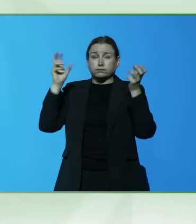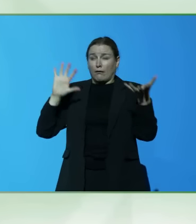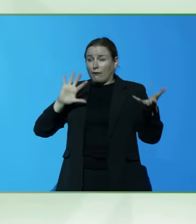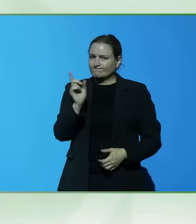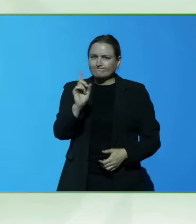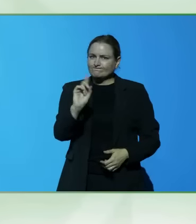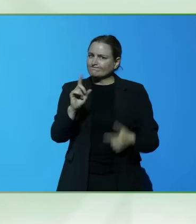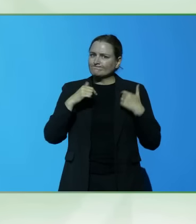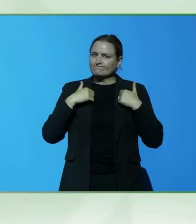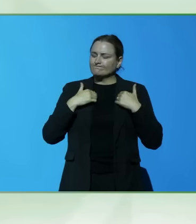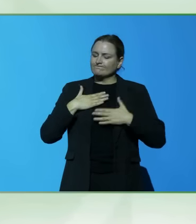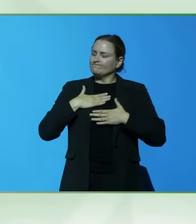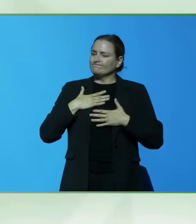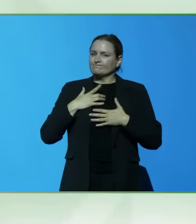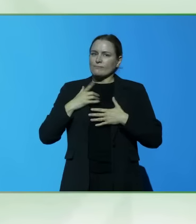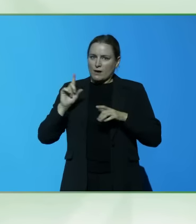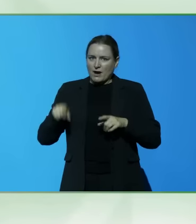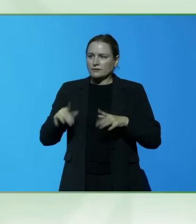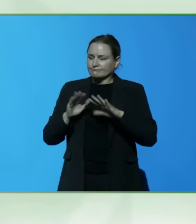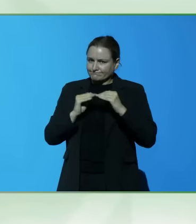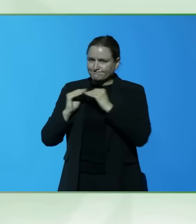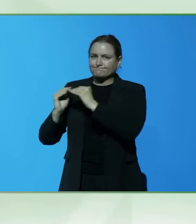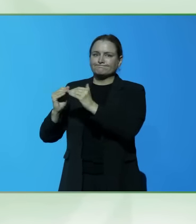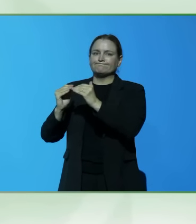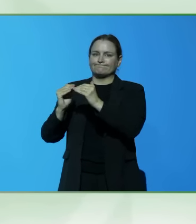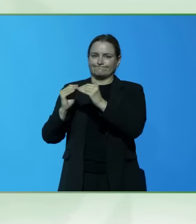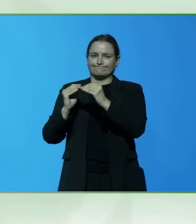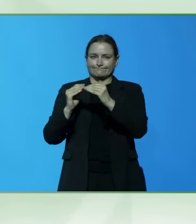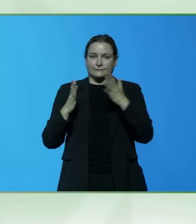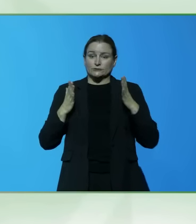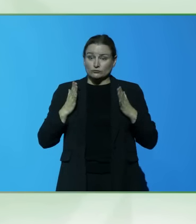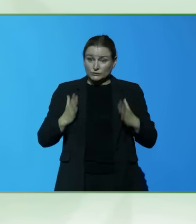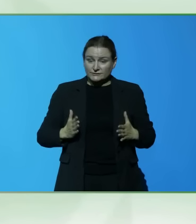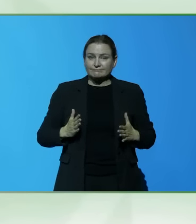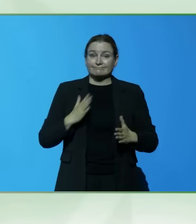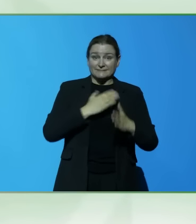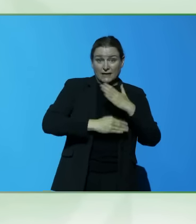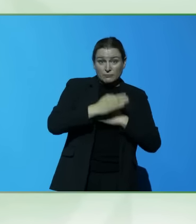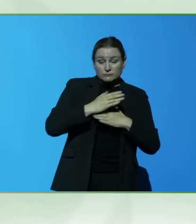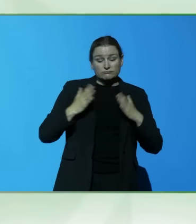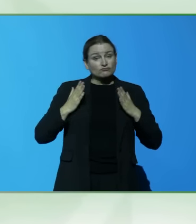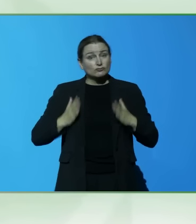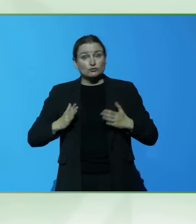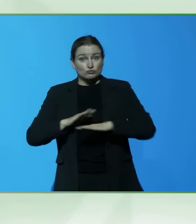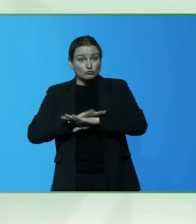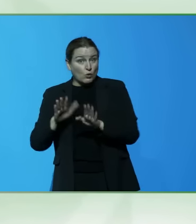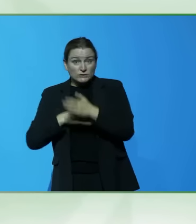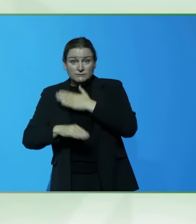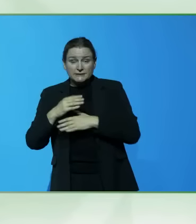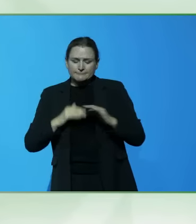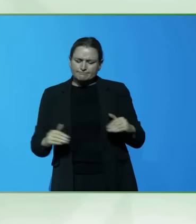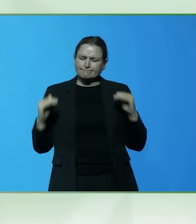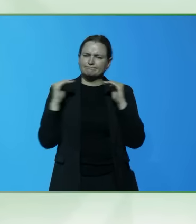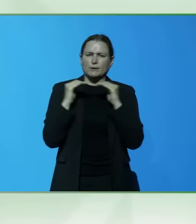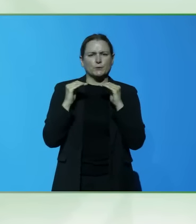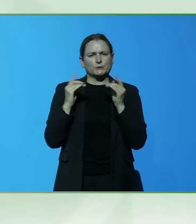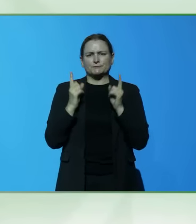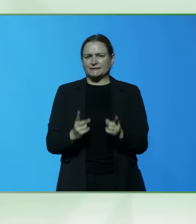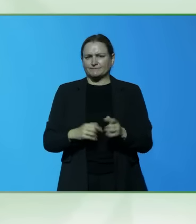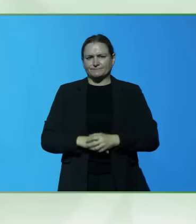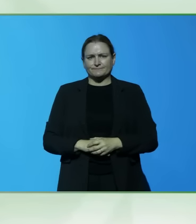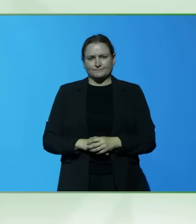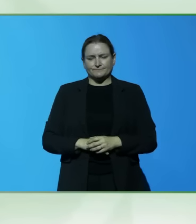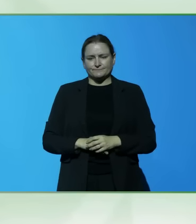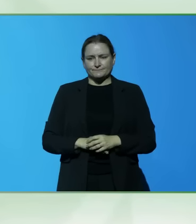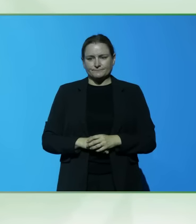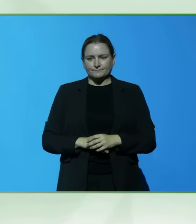political failure for all of us, persons with and without disabilities. There will be